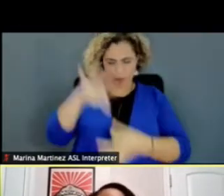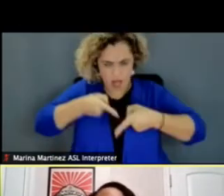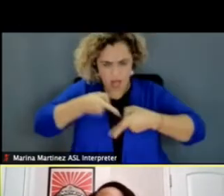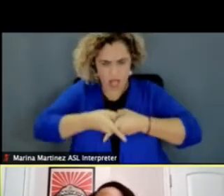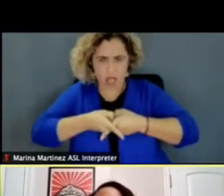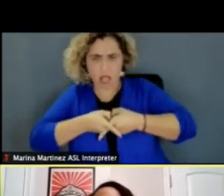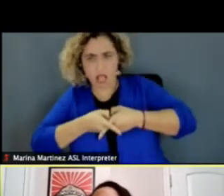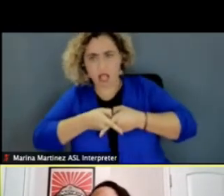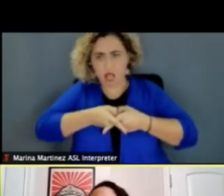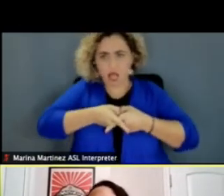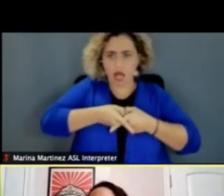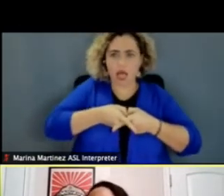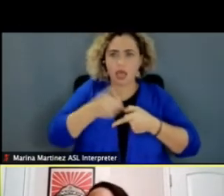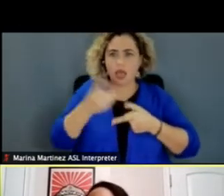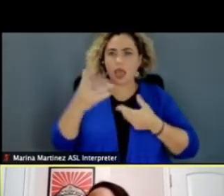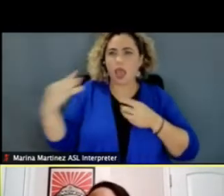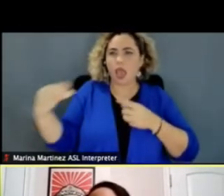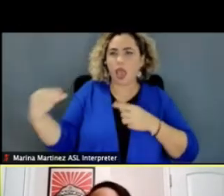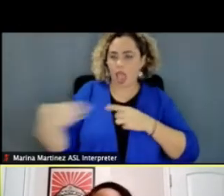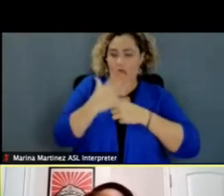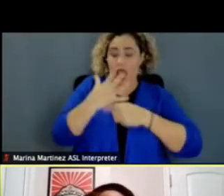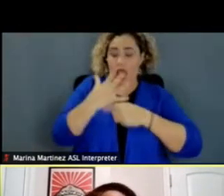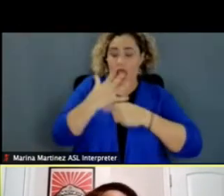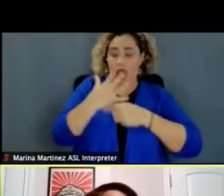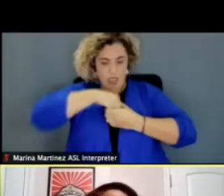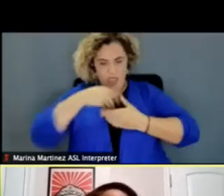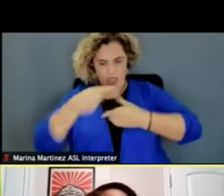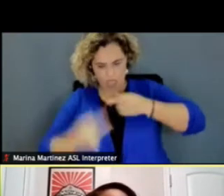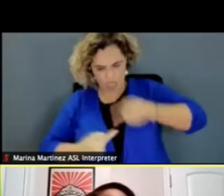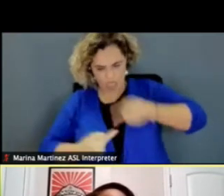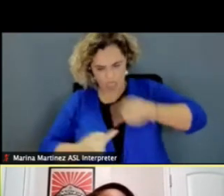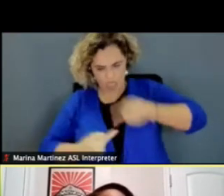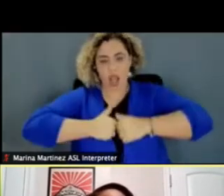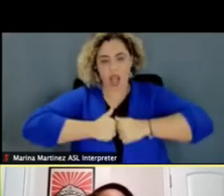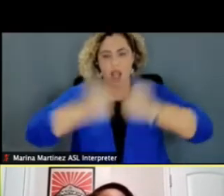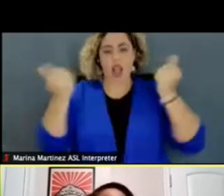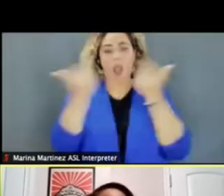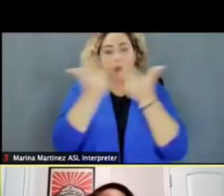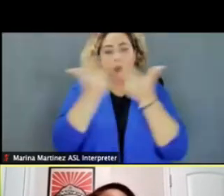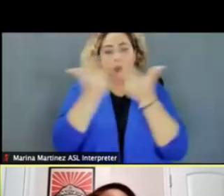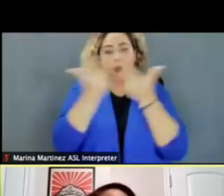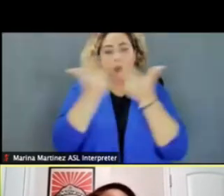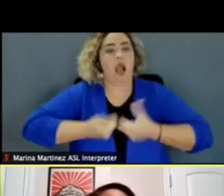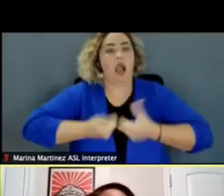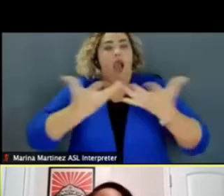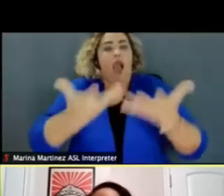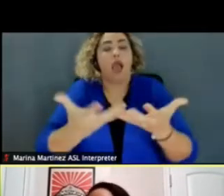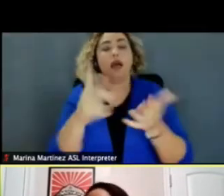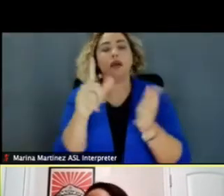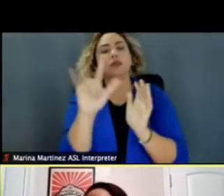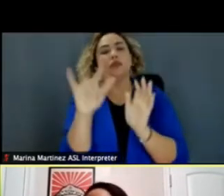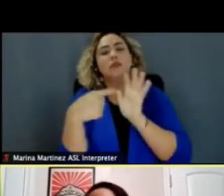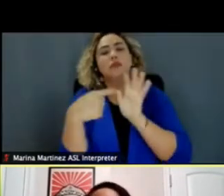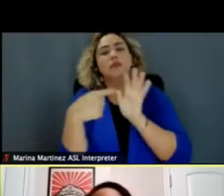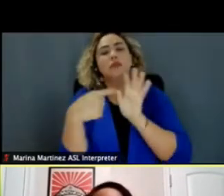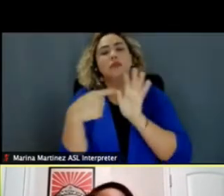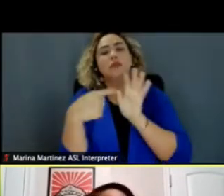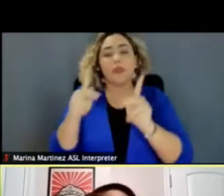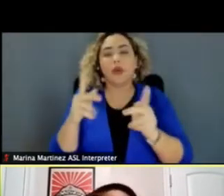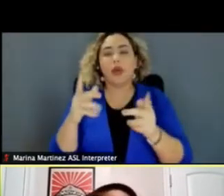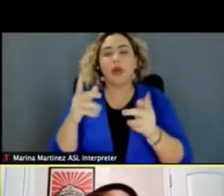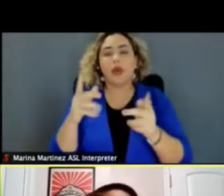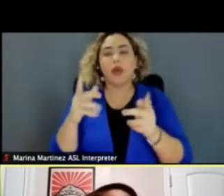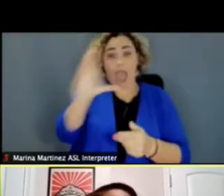of external and internal liberation. As a representation of people of